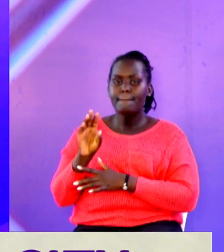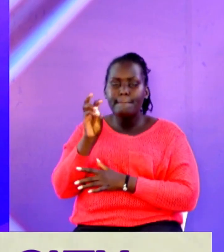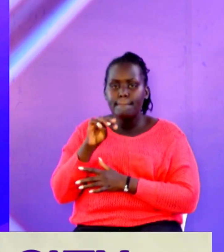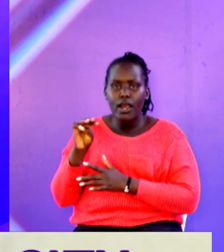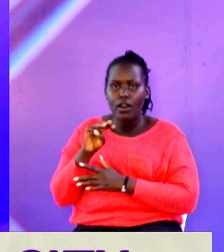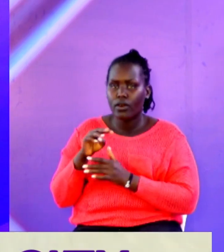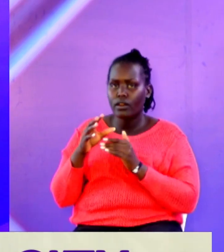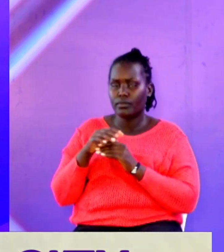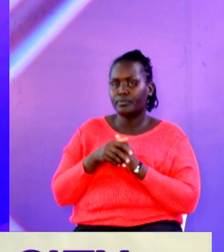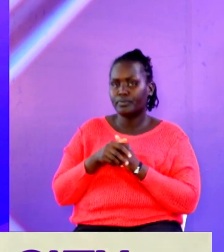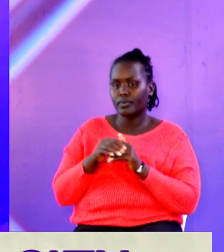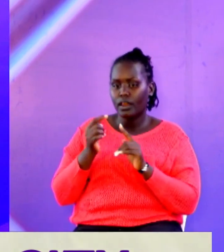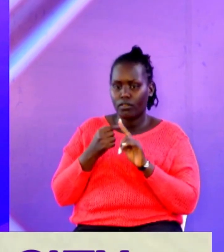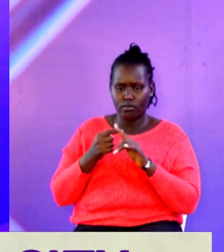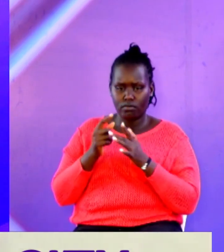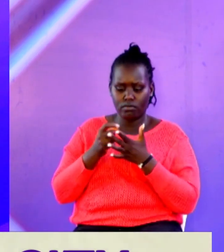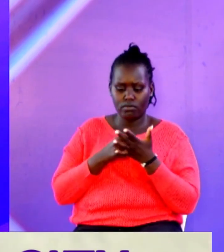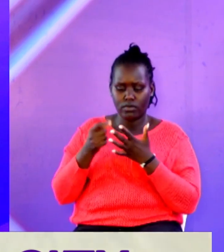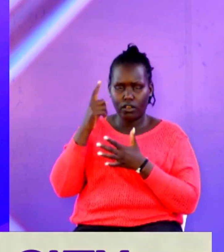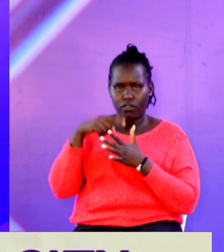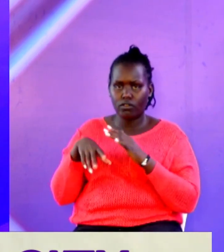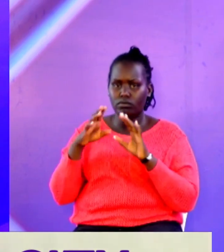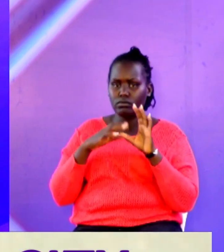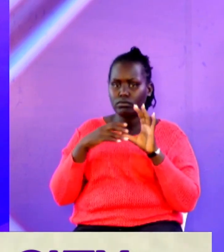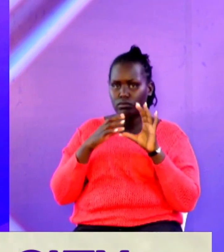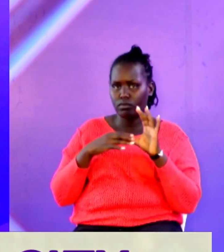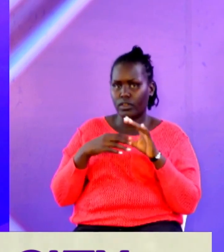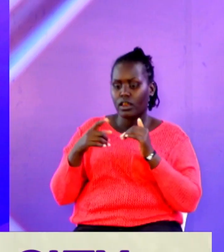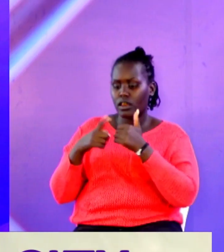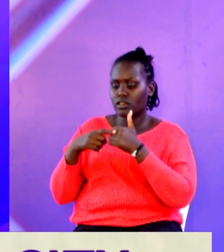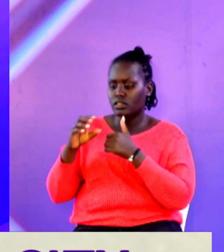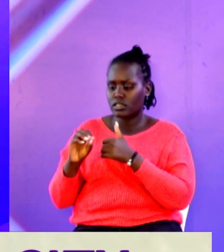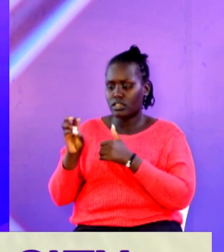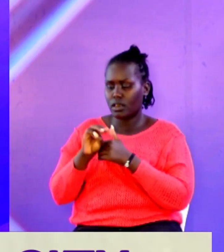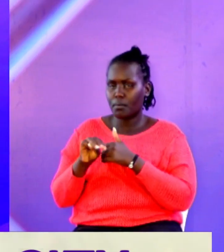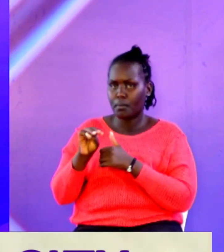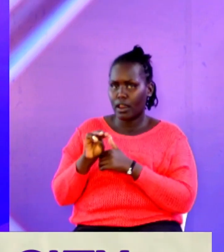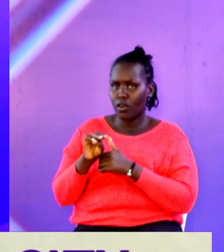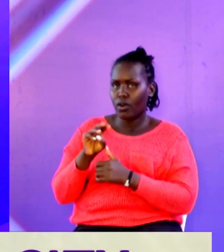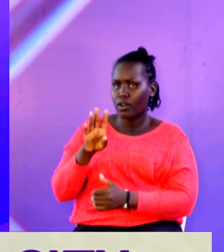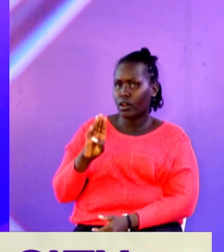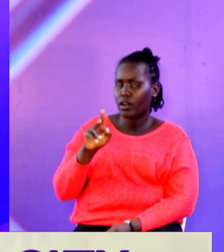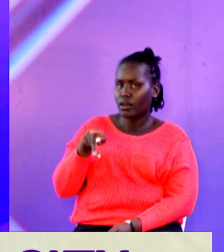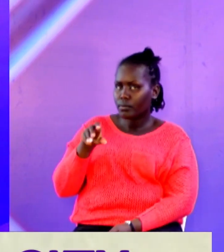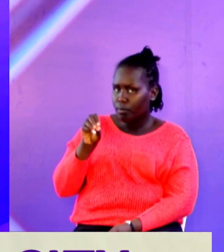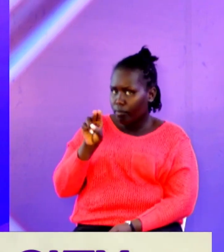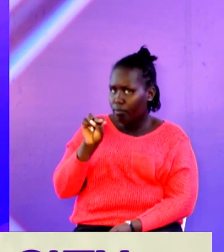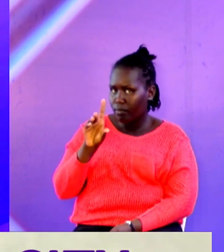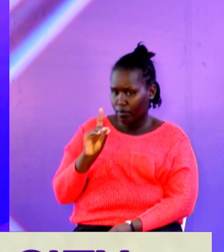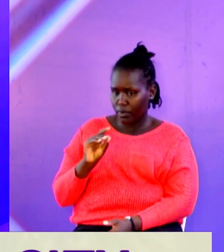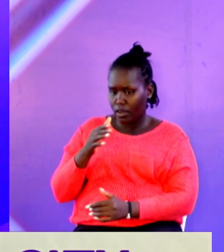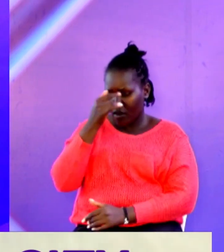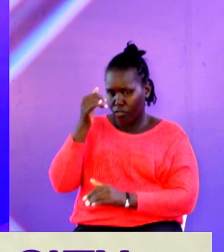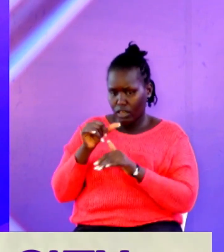Pedro from Brighton signed for Chelsea in a 60 million pound deal. And not forgetting Liam Delap